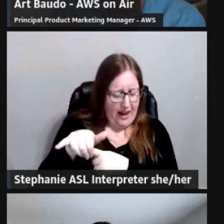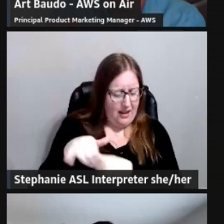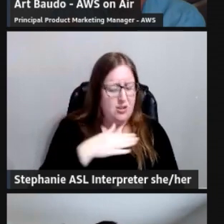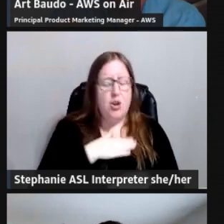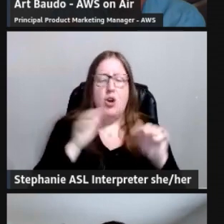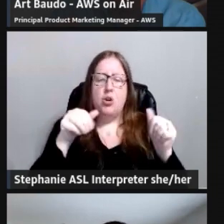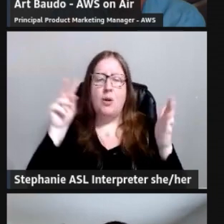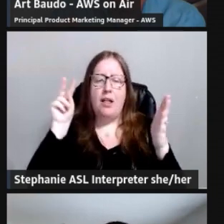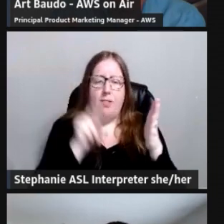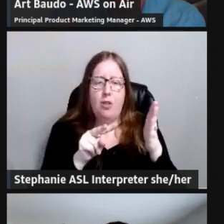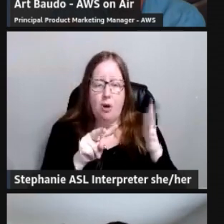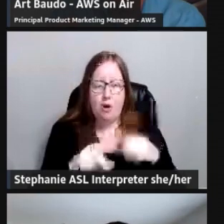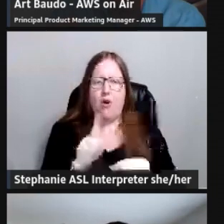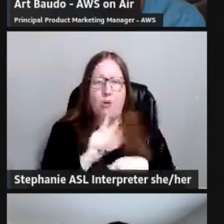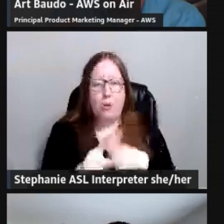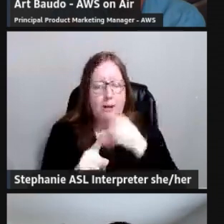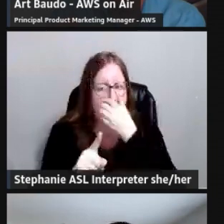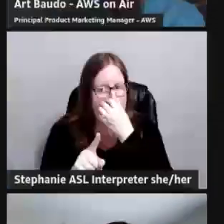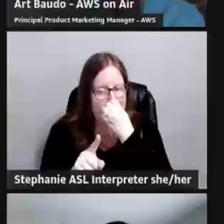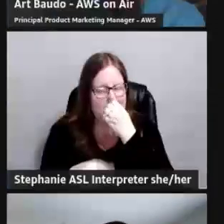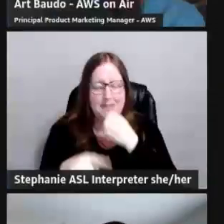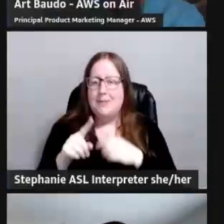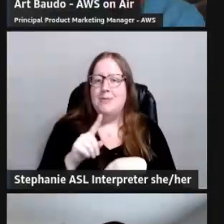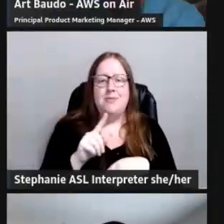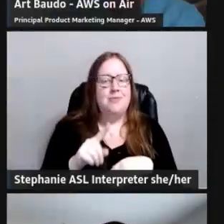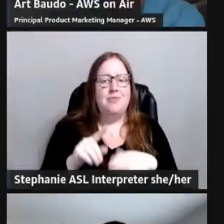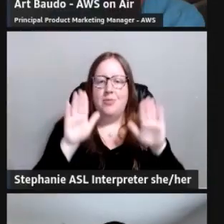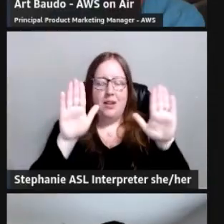at this. This is going to accelerate,